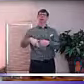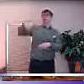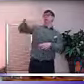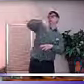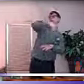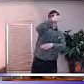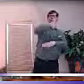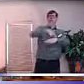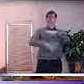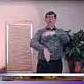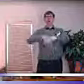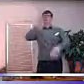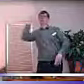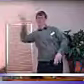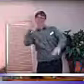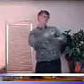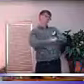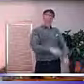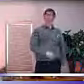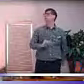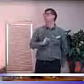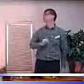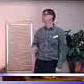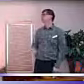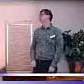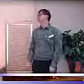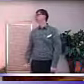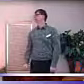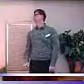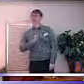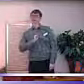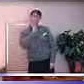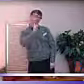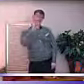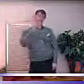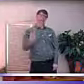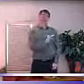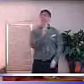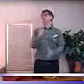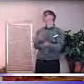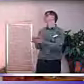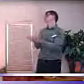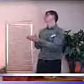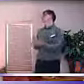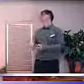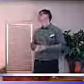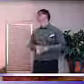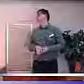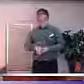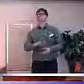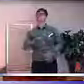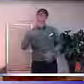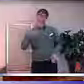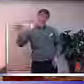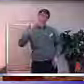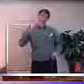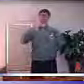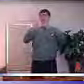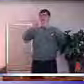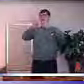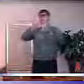in under 4 minutes. You know, that's one of the things we teach, isn't it? That if you change